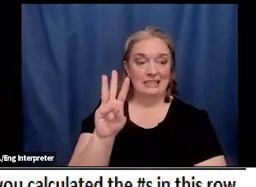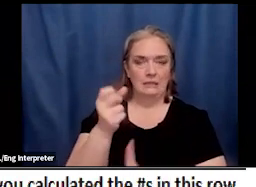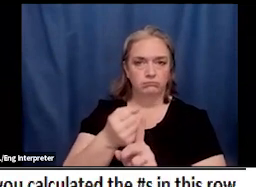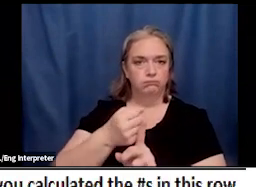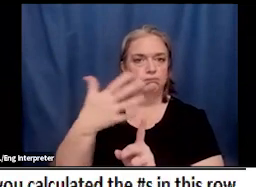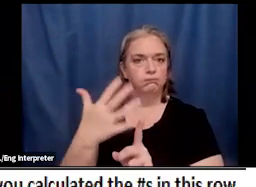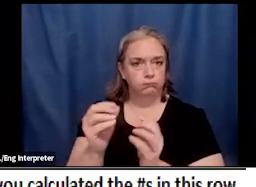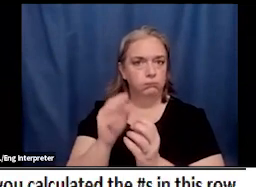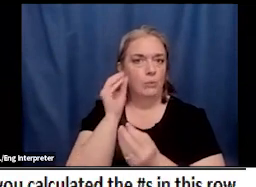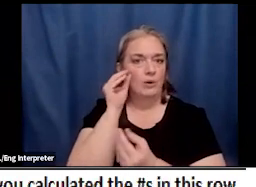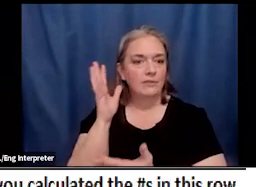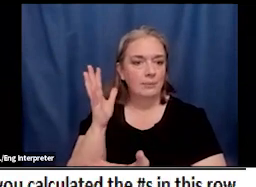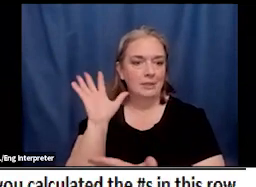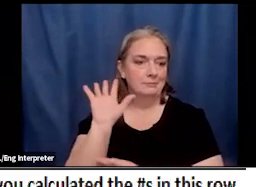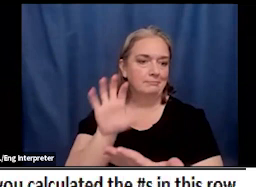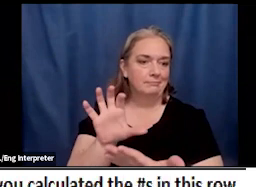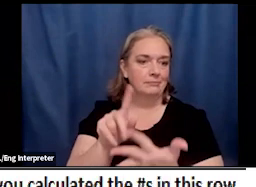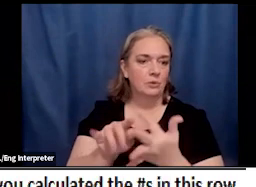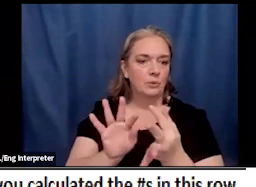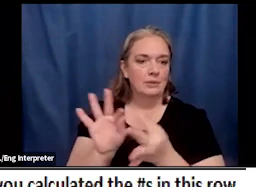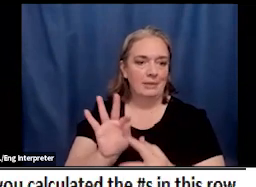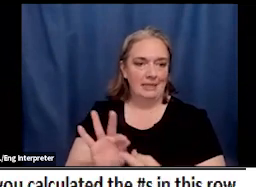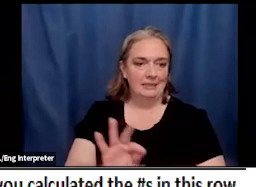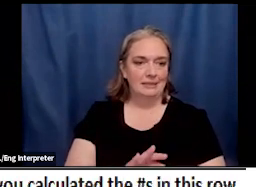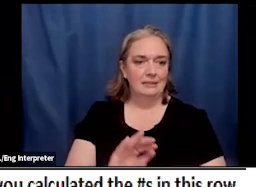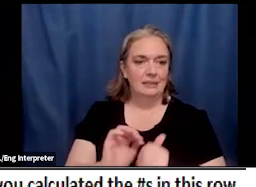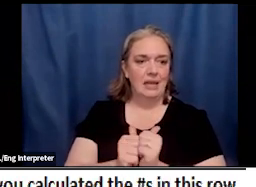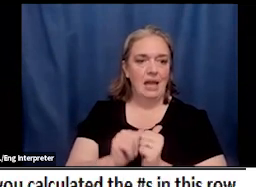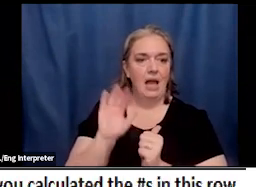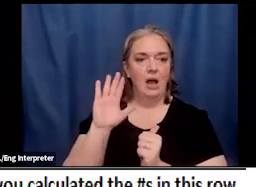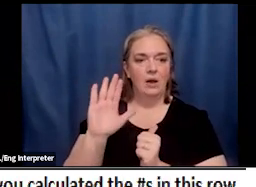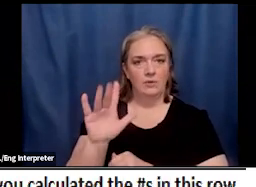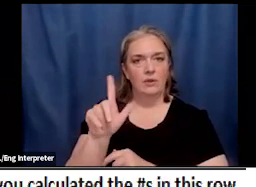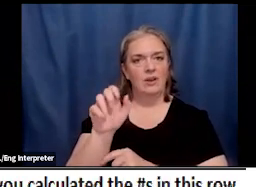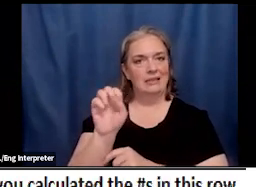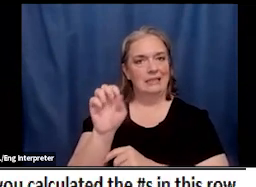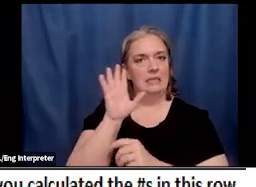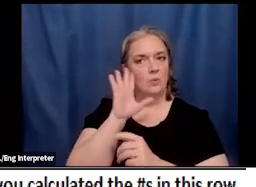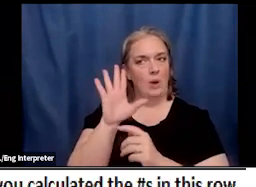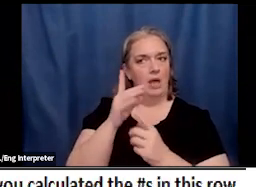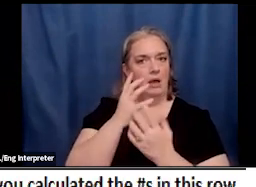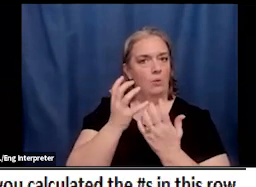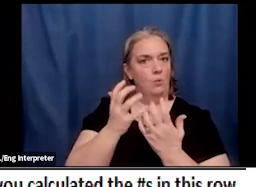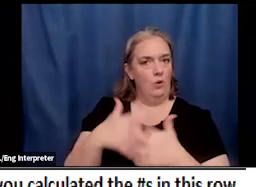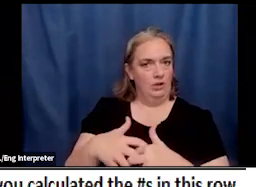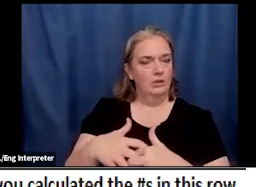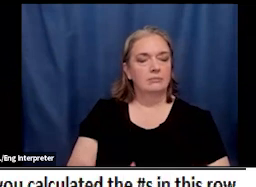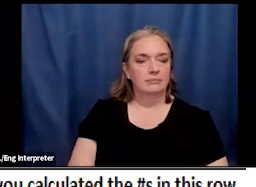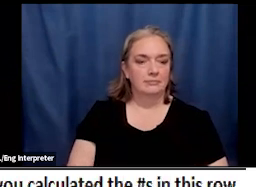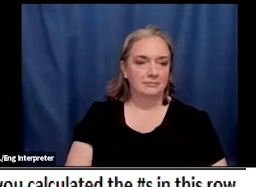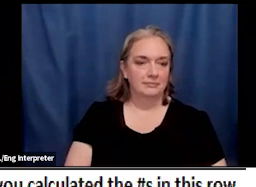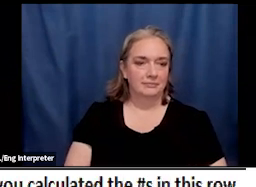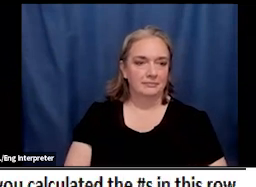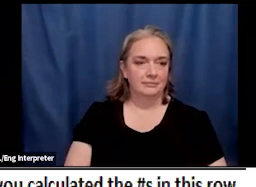information here to explain how their lease situation is going to work out. So this is